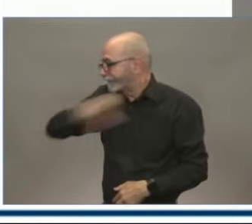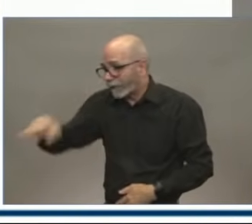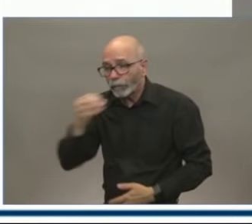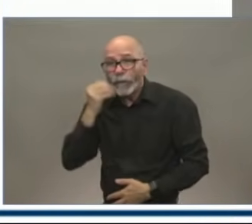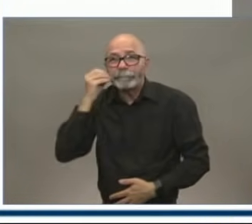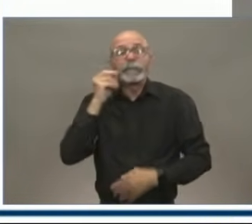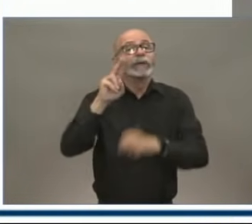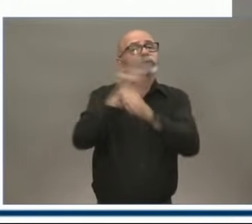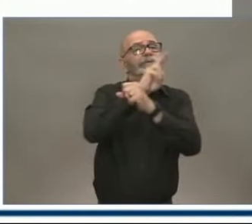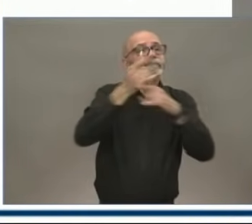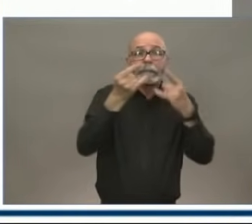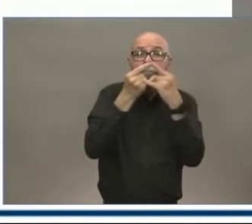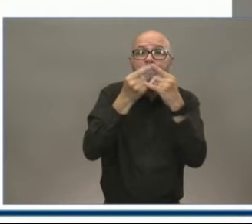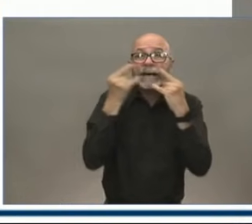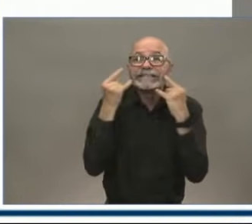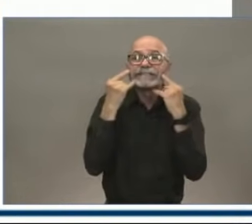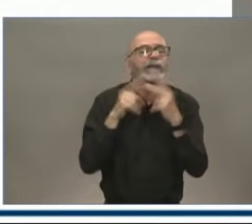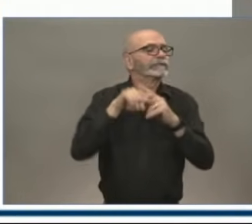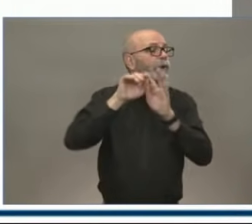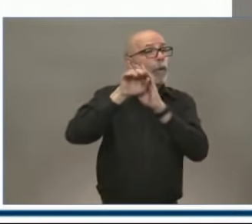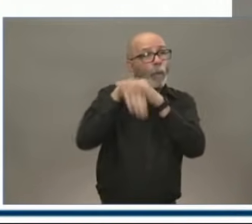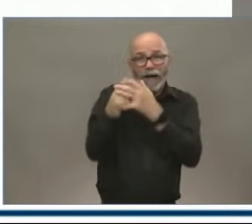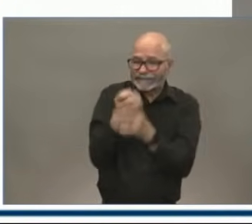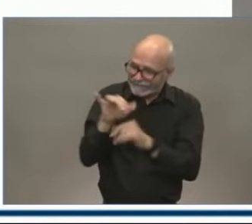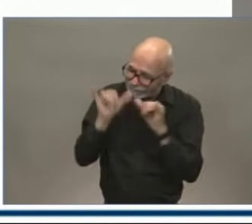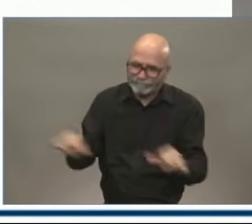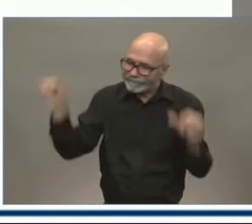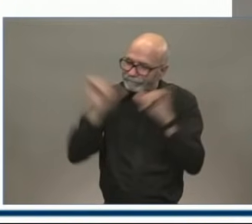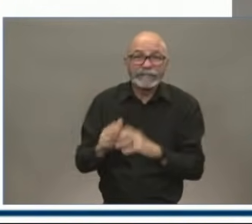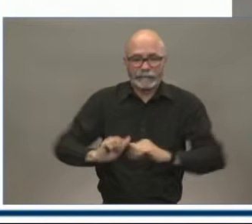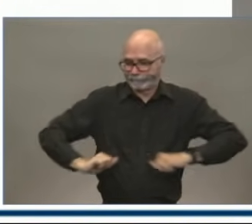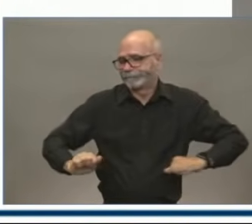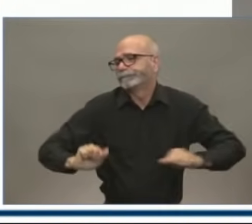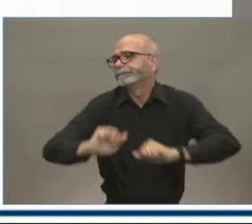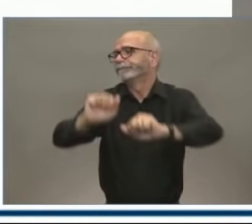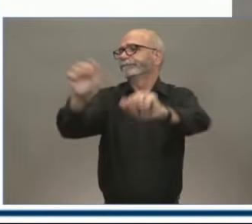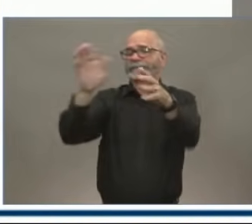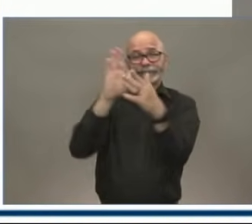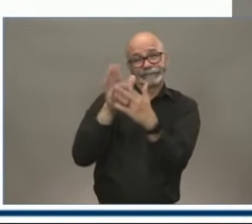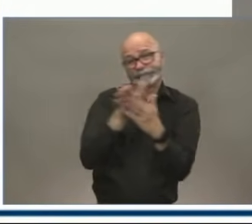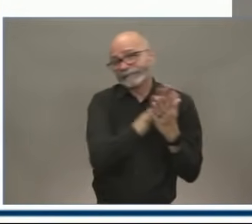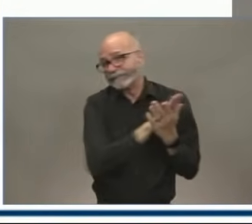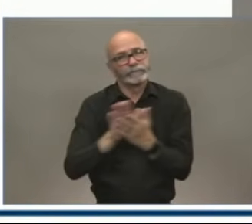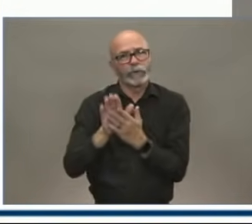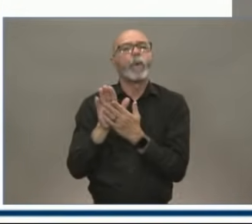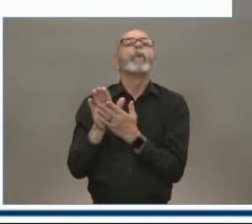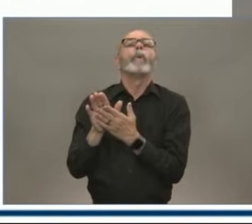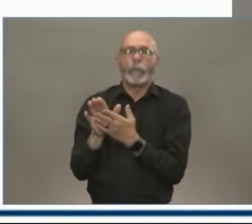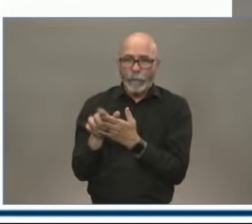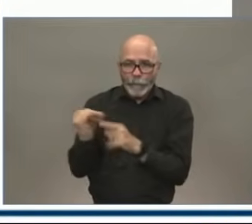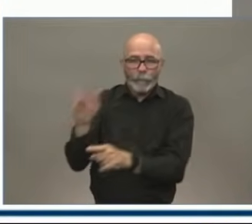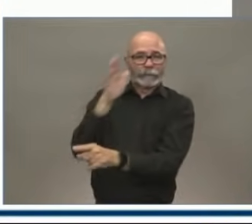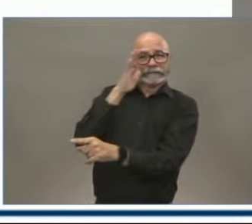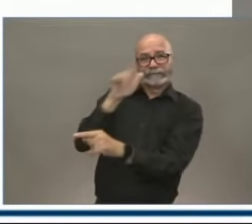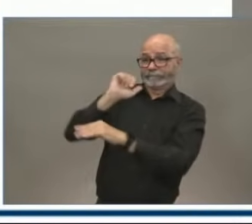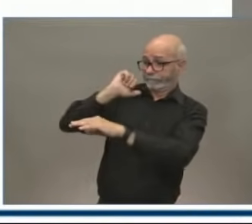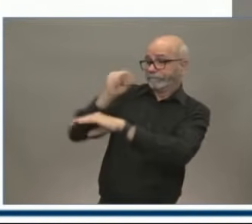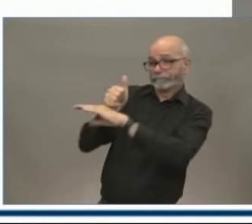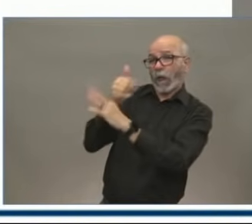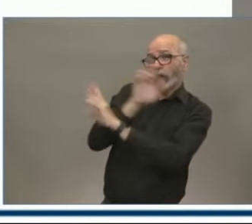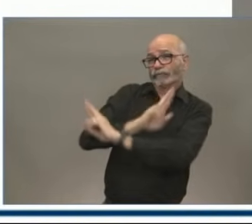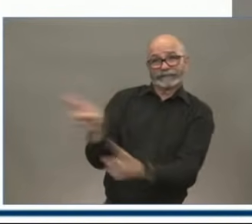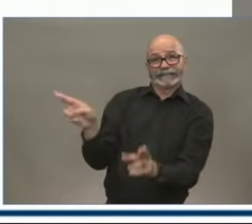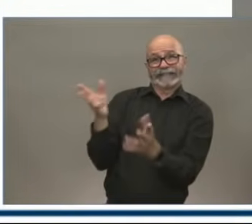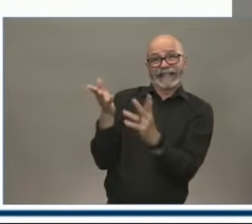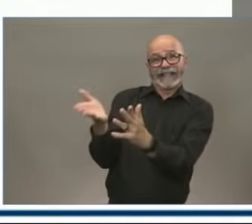it's required, washing hands, and cleaning surfaces frequently. The restrictions that we have in place for the Halifax areas